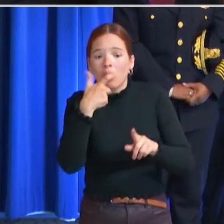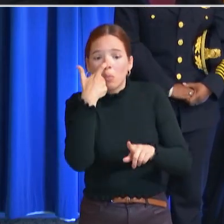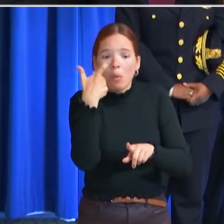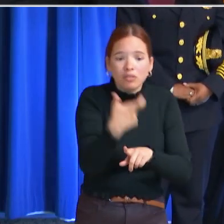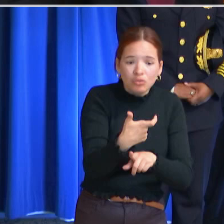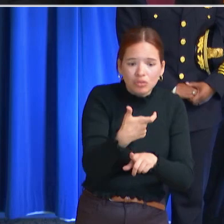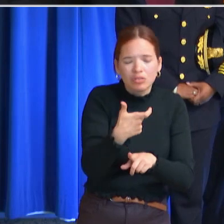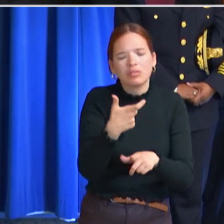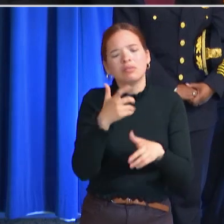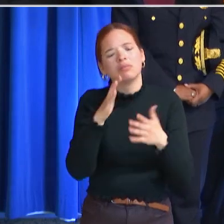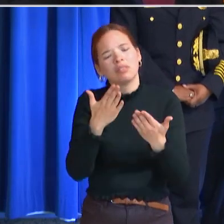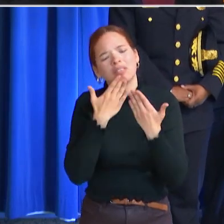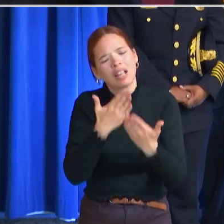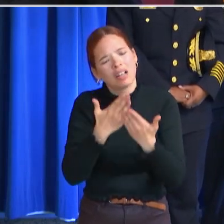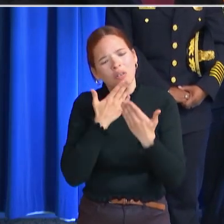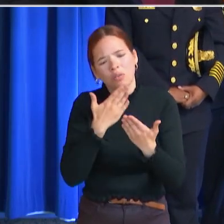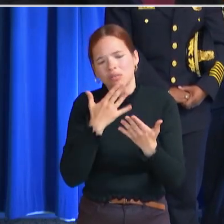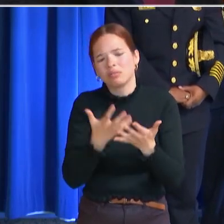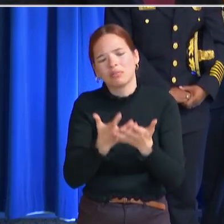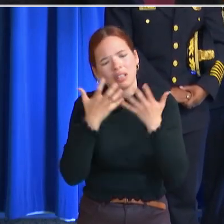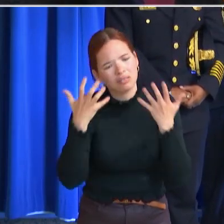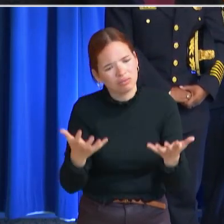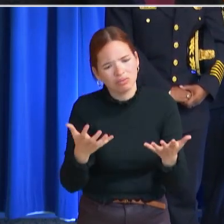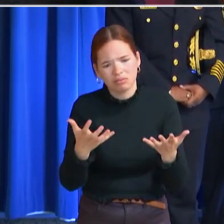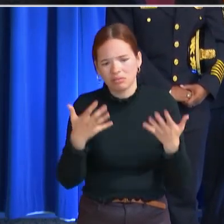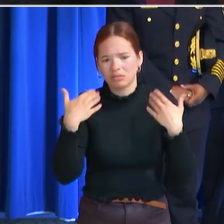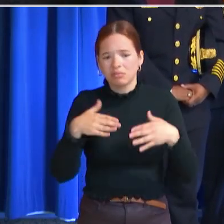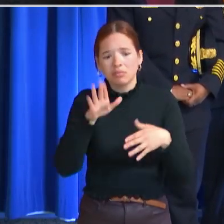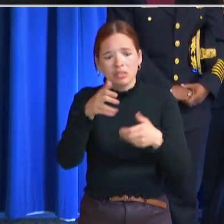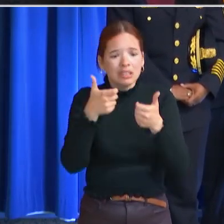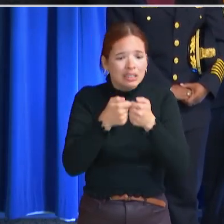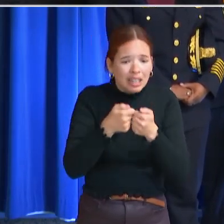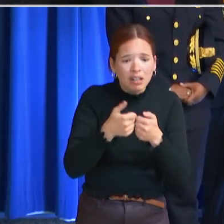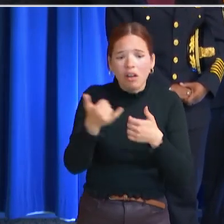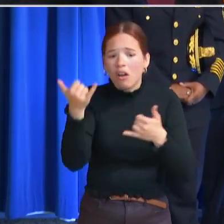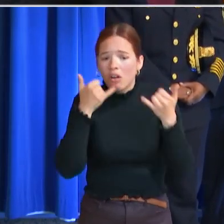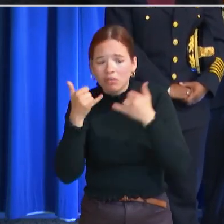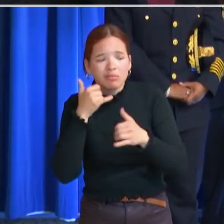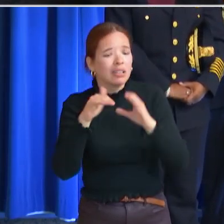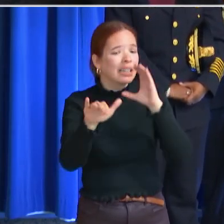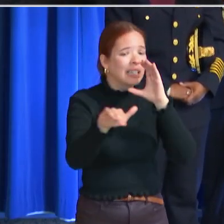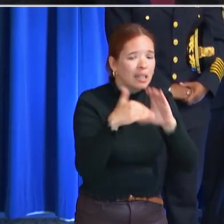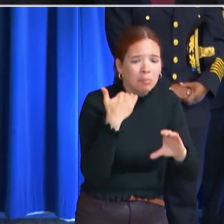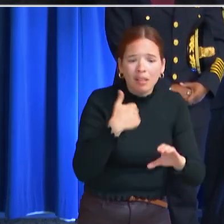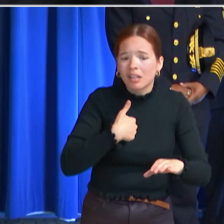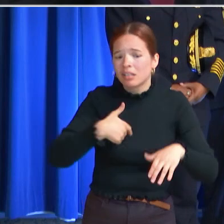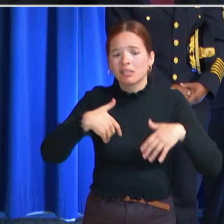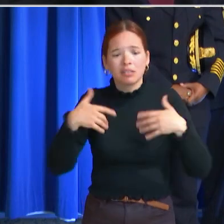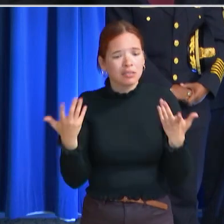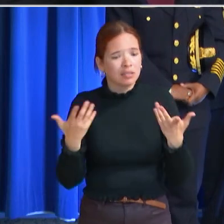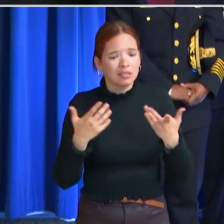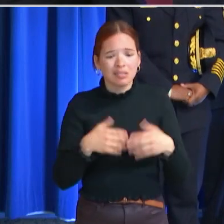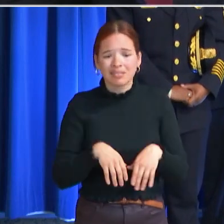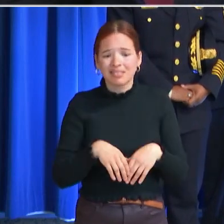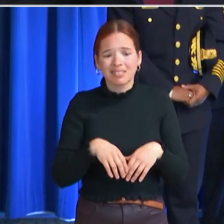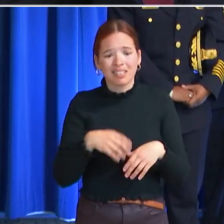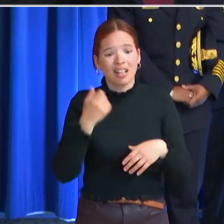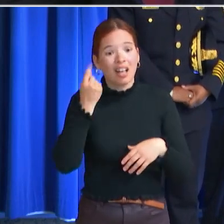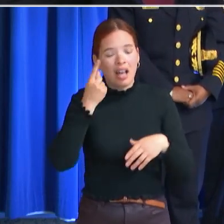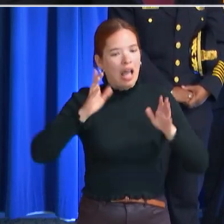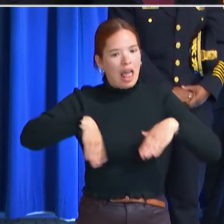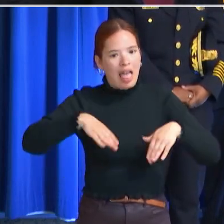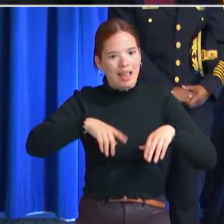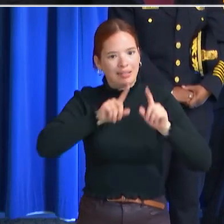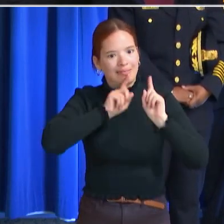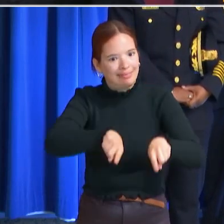appreciate you. Thank you so much for all the text messages, the phone calls, the emails. I haven't got back to everybody, but I do promise